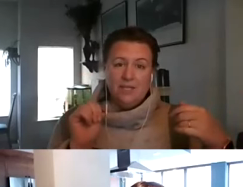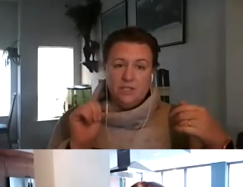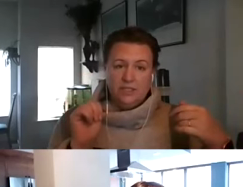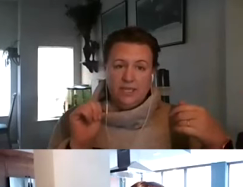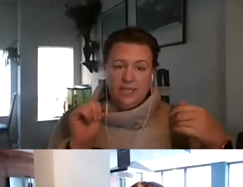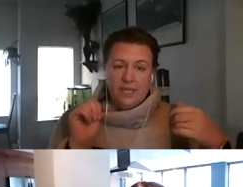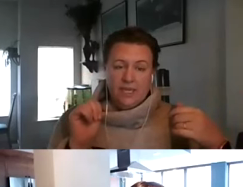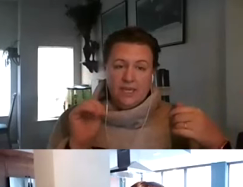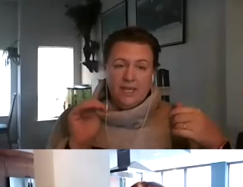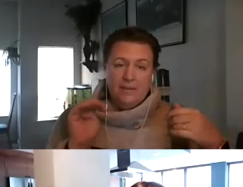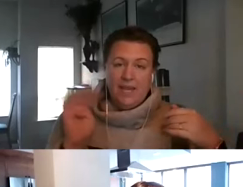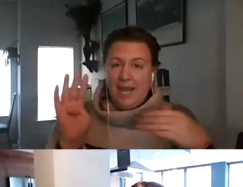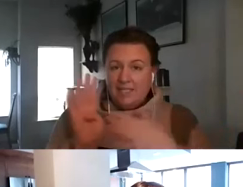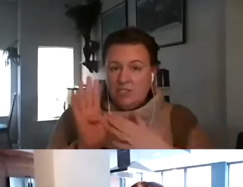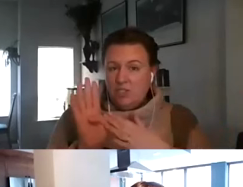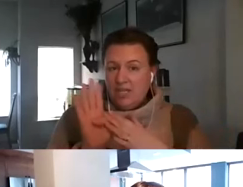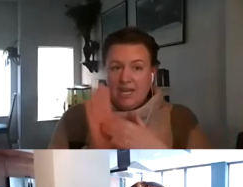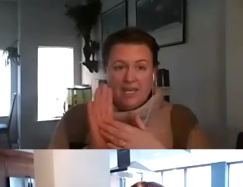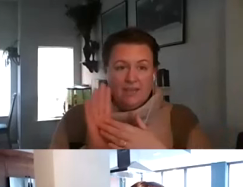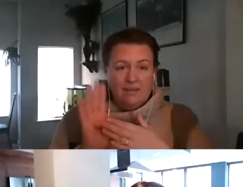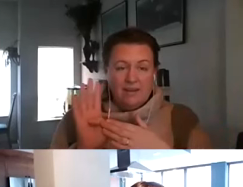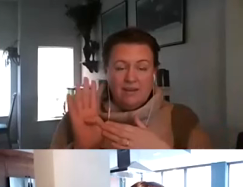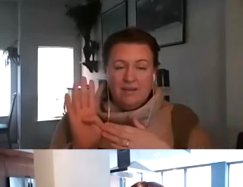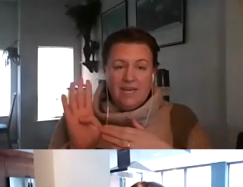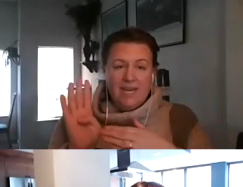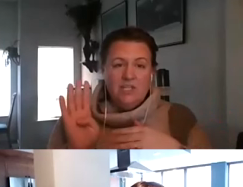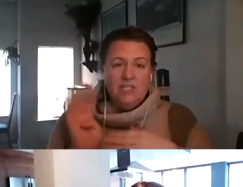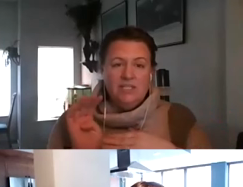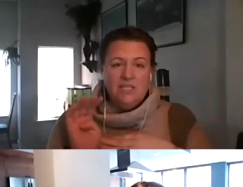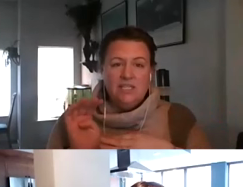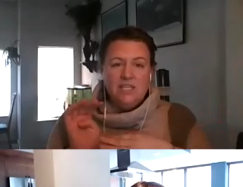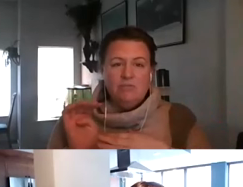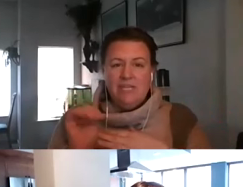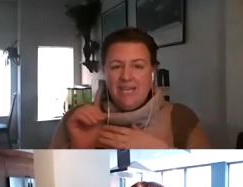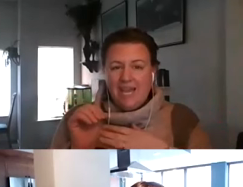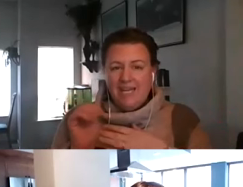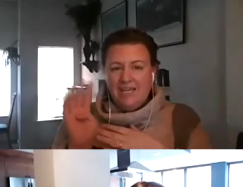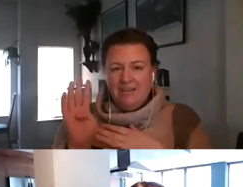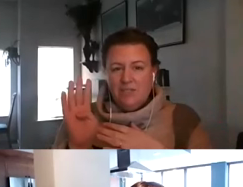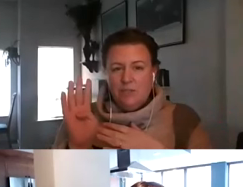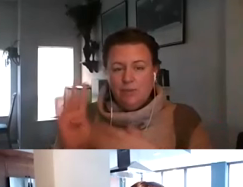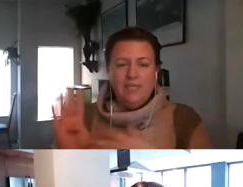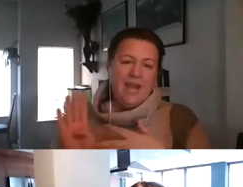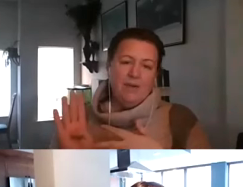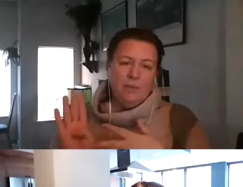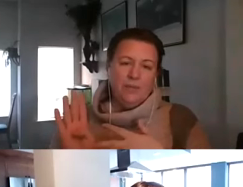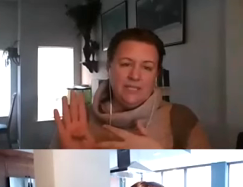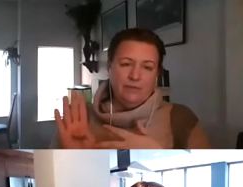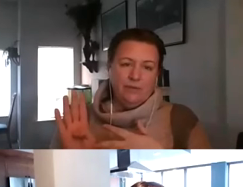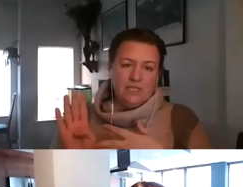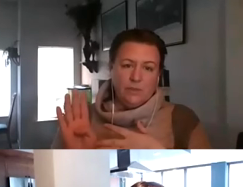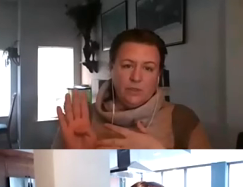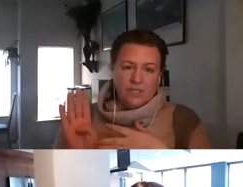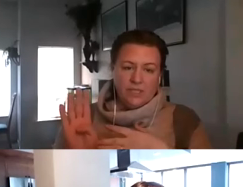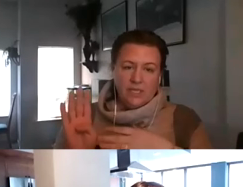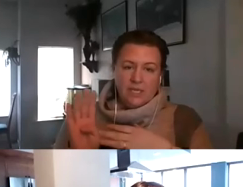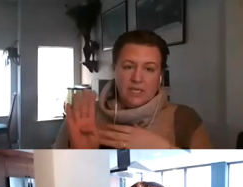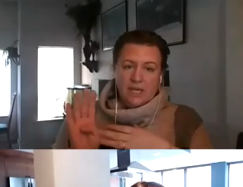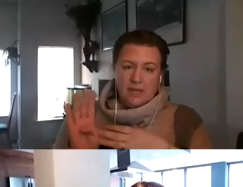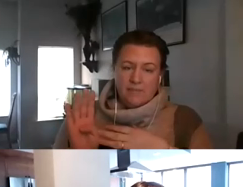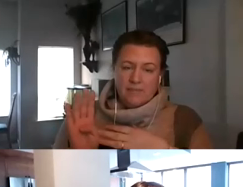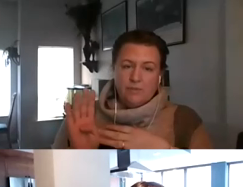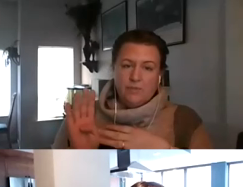or psychologically. Yeah, it has genetic connections. It's unique and individual in how it plays out for each